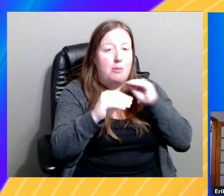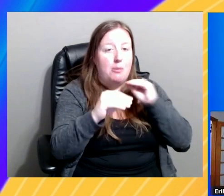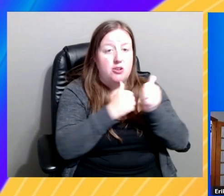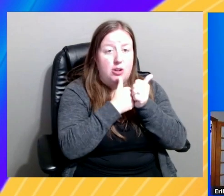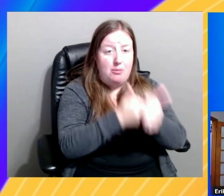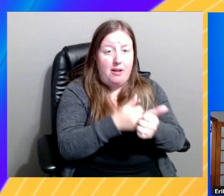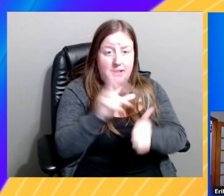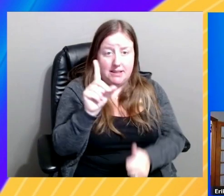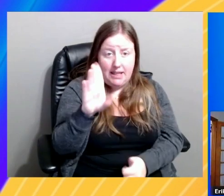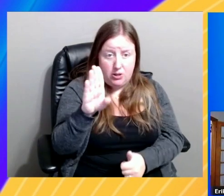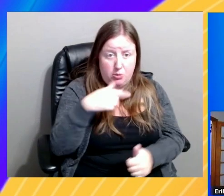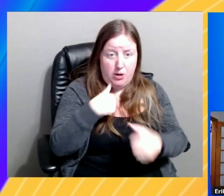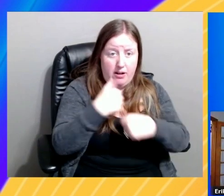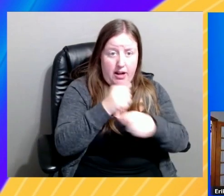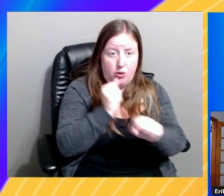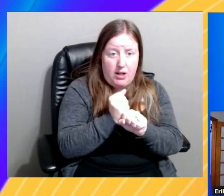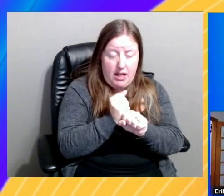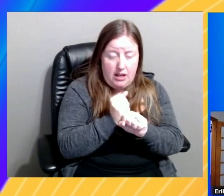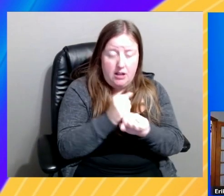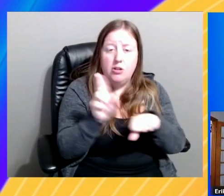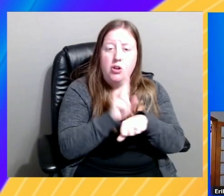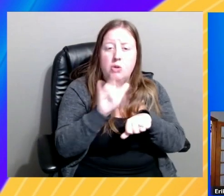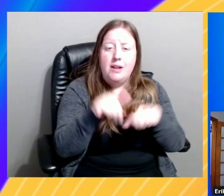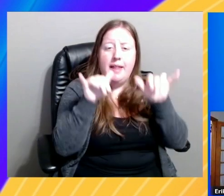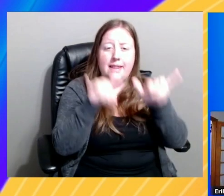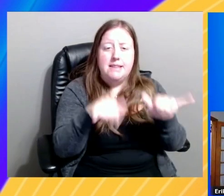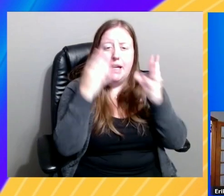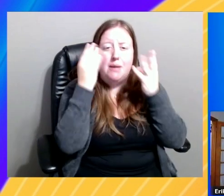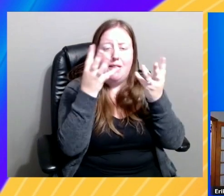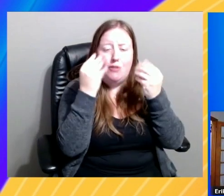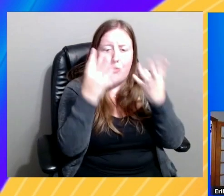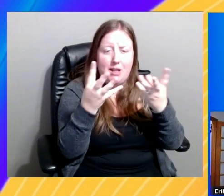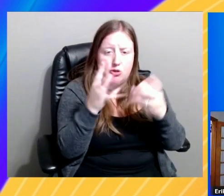created, using that same information.